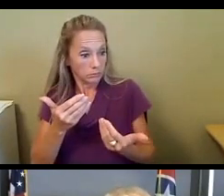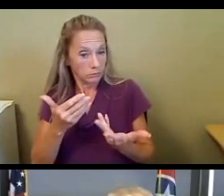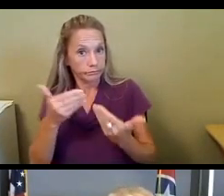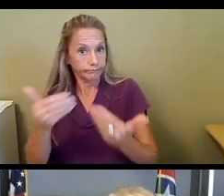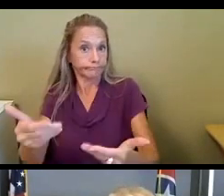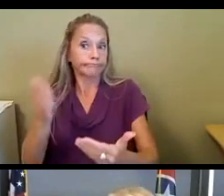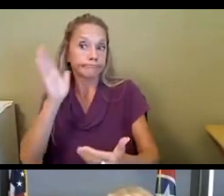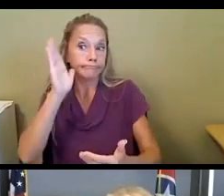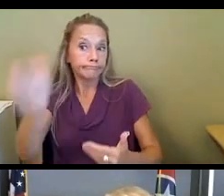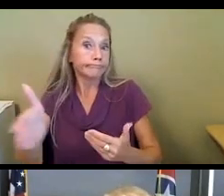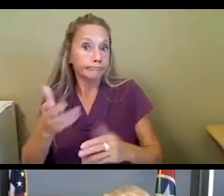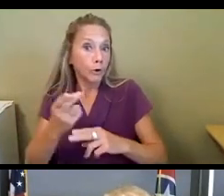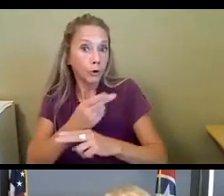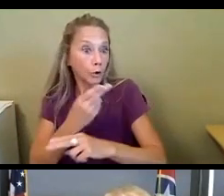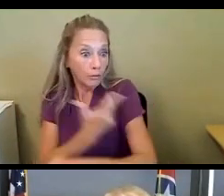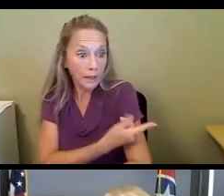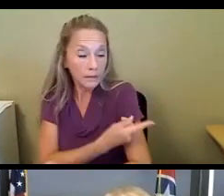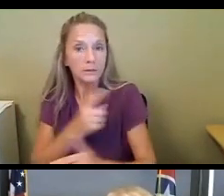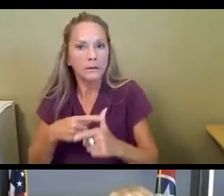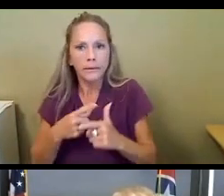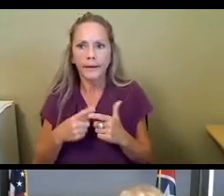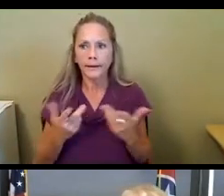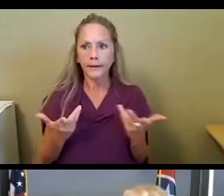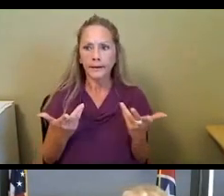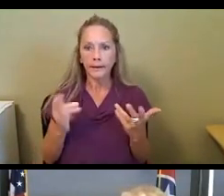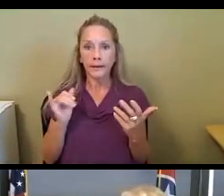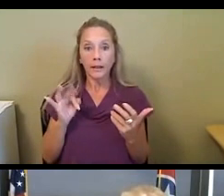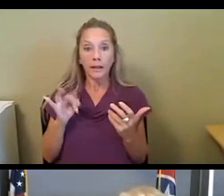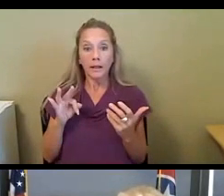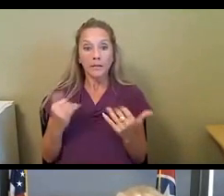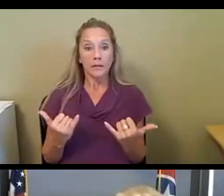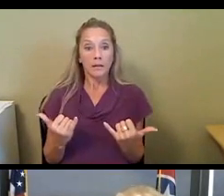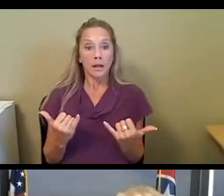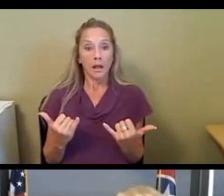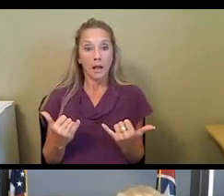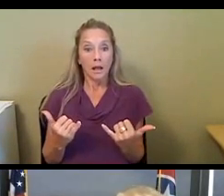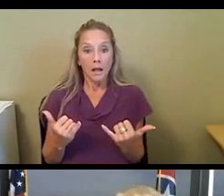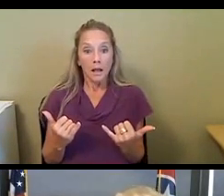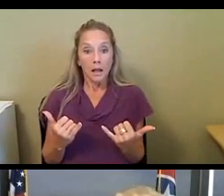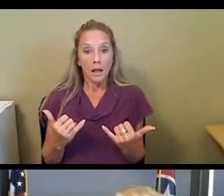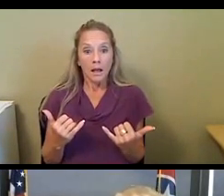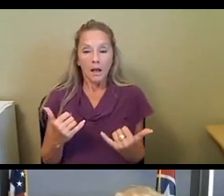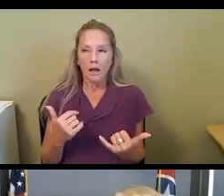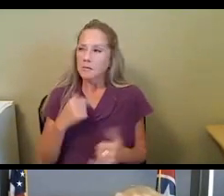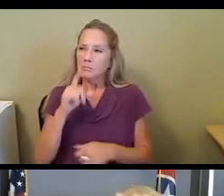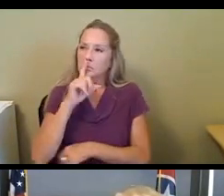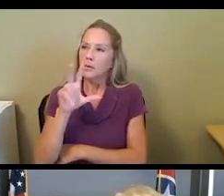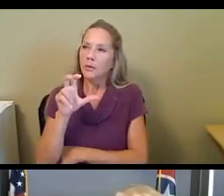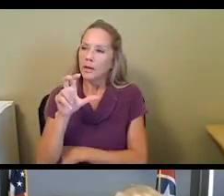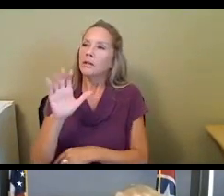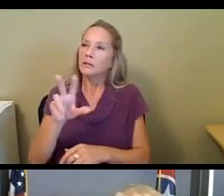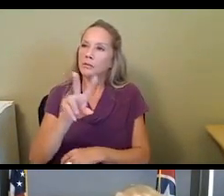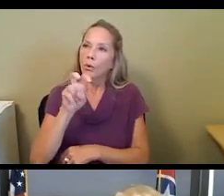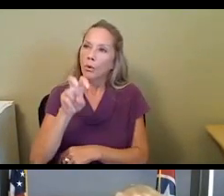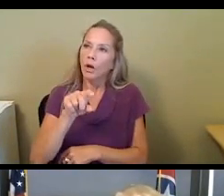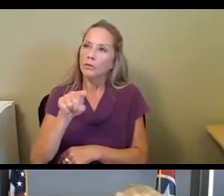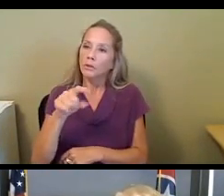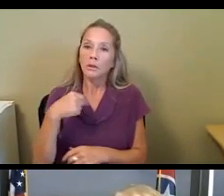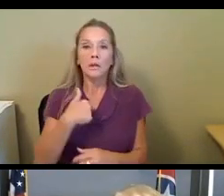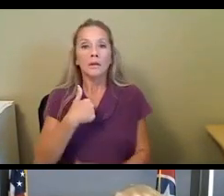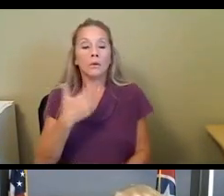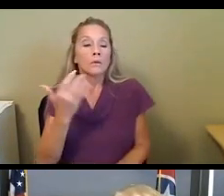at, you know, if we're seeing 300 cases, well, I don't want to say 300, we're still seeing 200 cases a